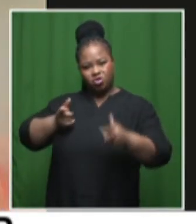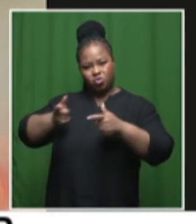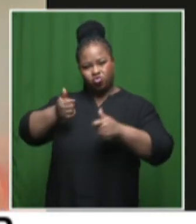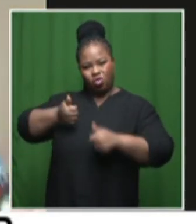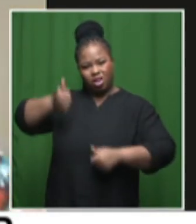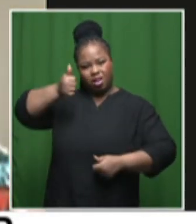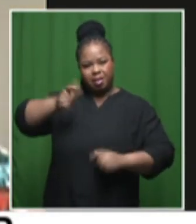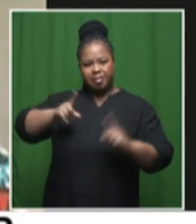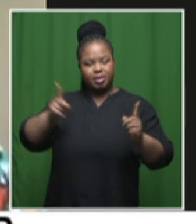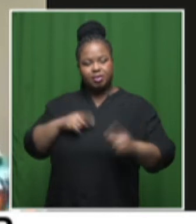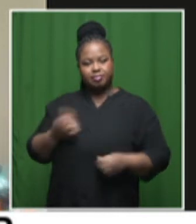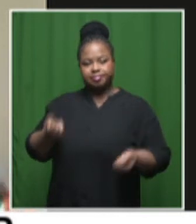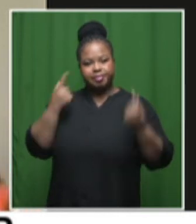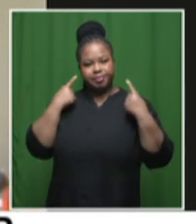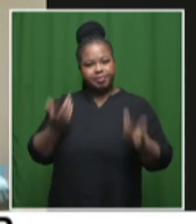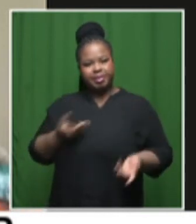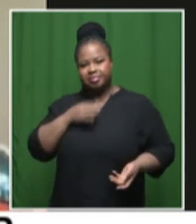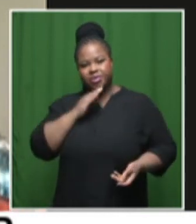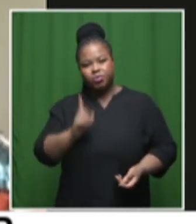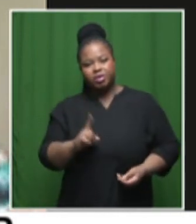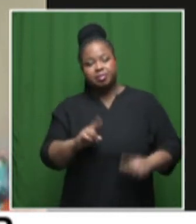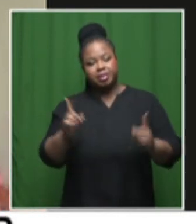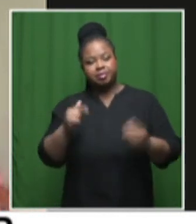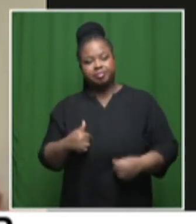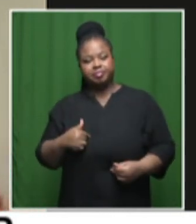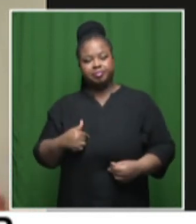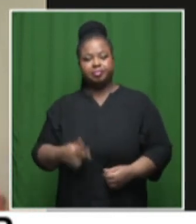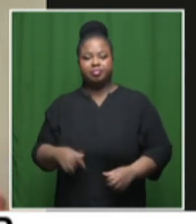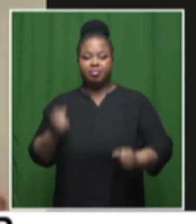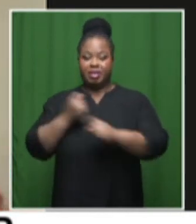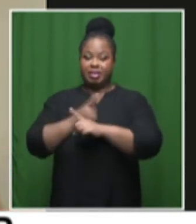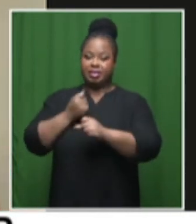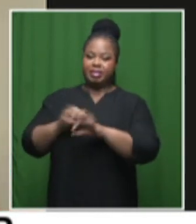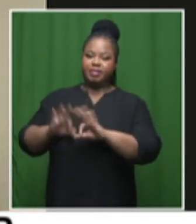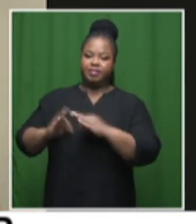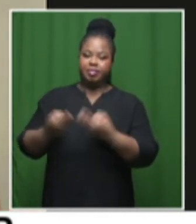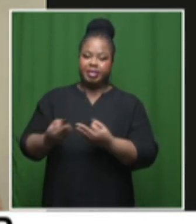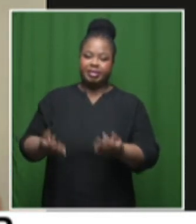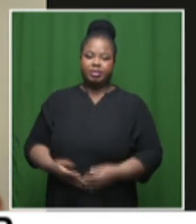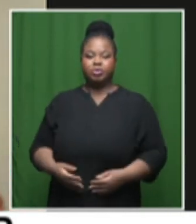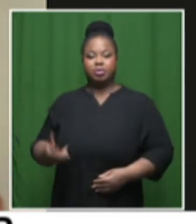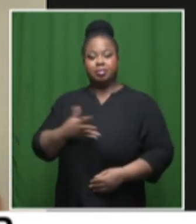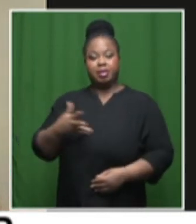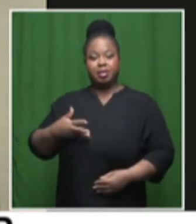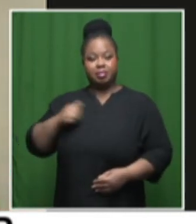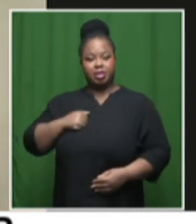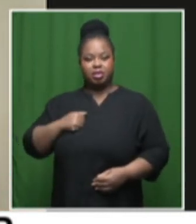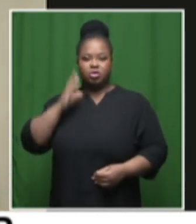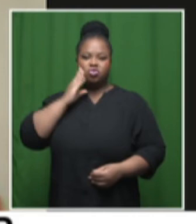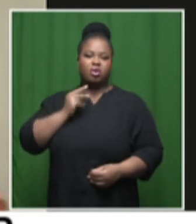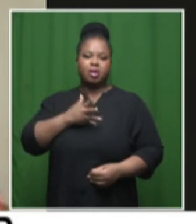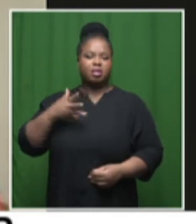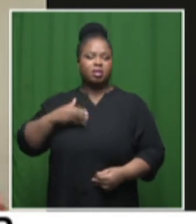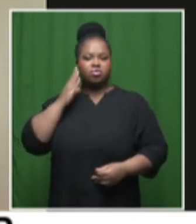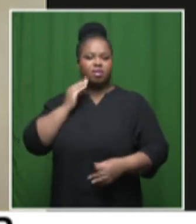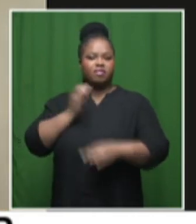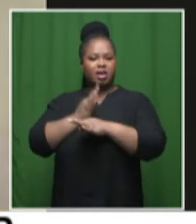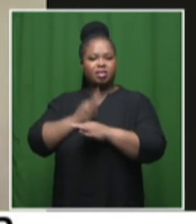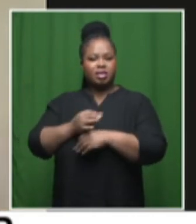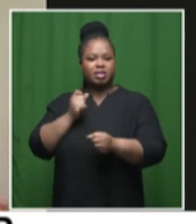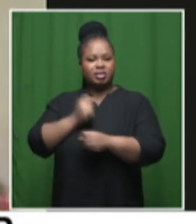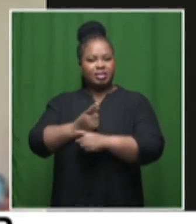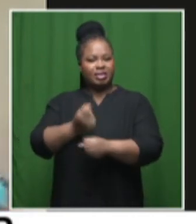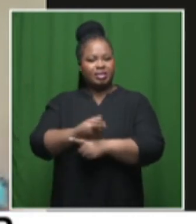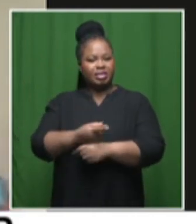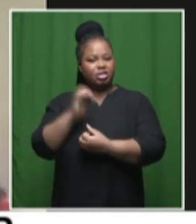it, embodies. And from my end, I come from a taxi family. And so my mother and my grandmother and my grandfather have been in the taxi